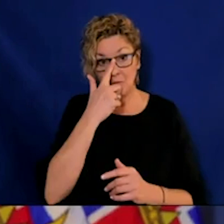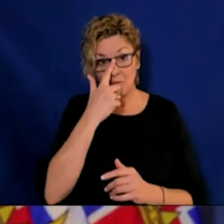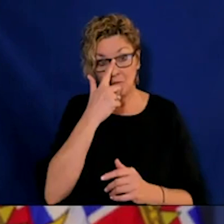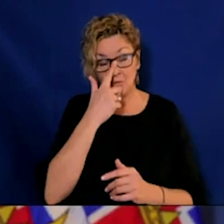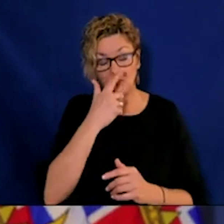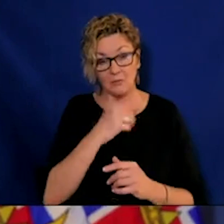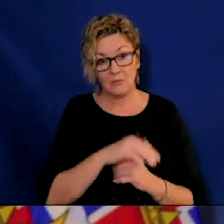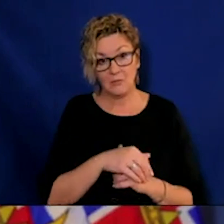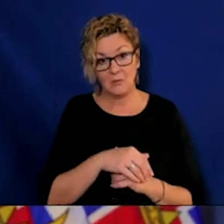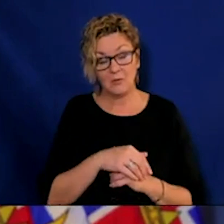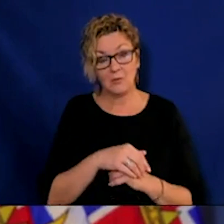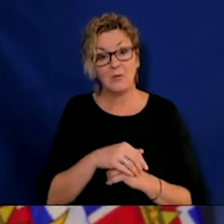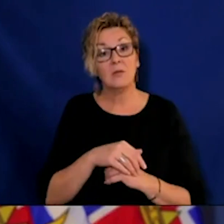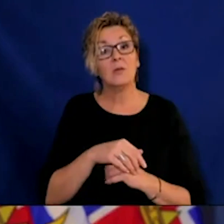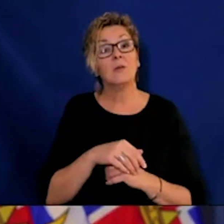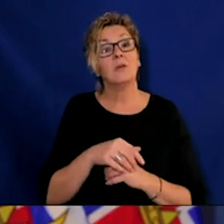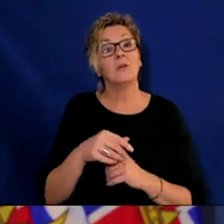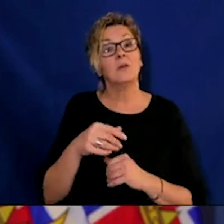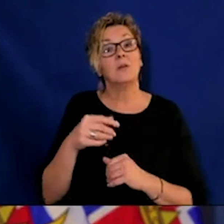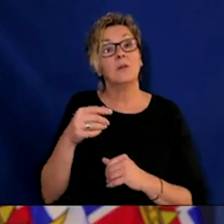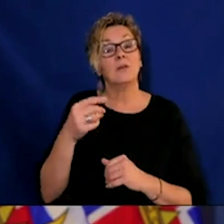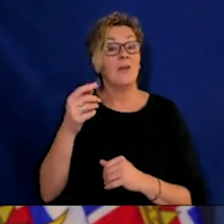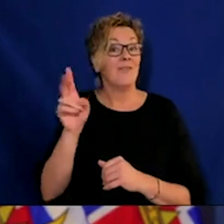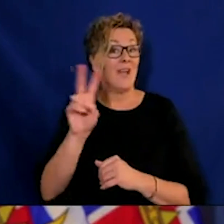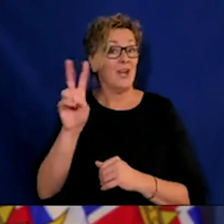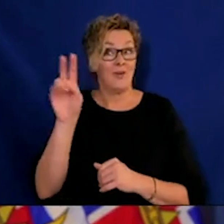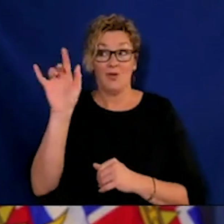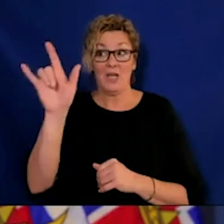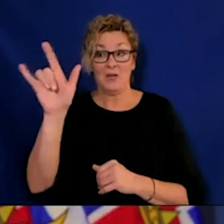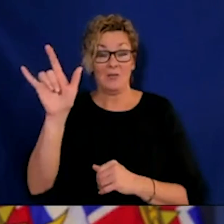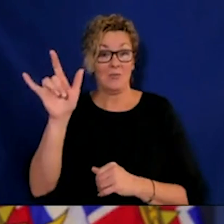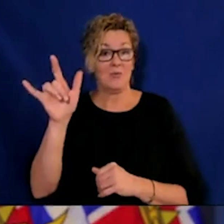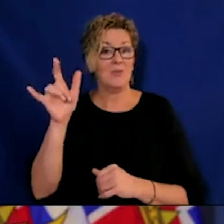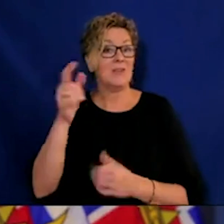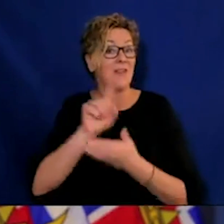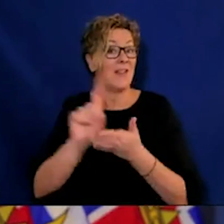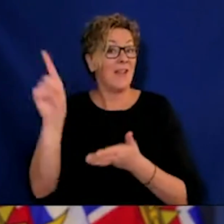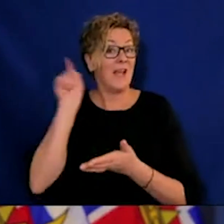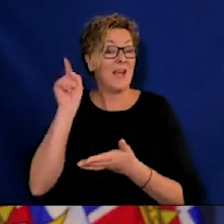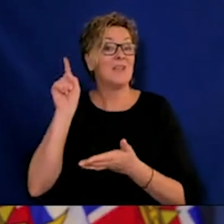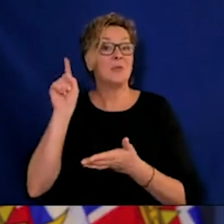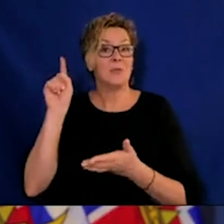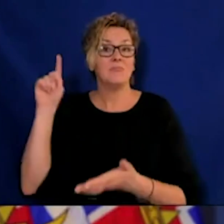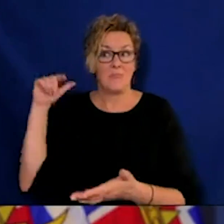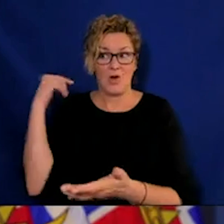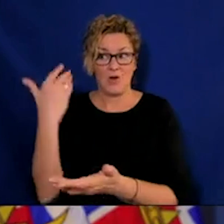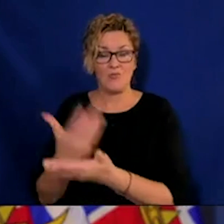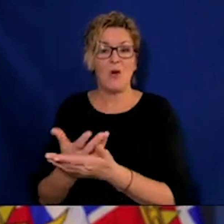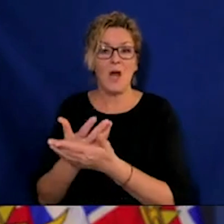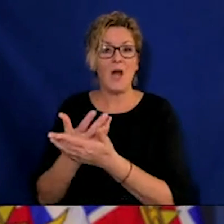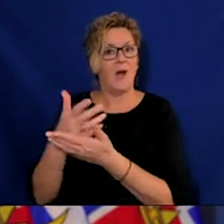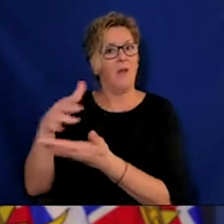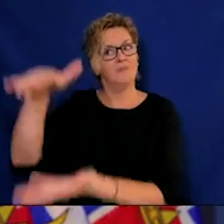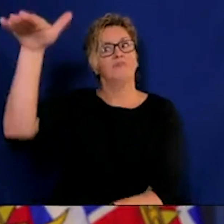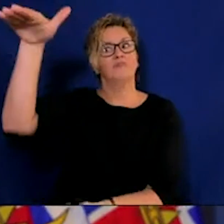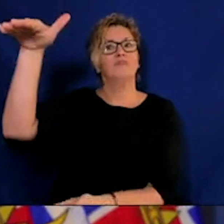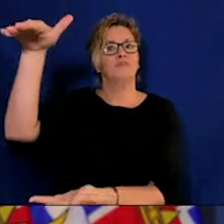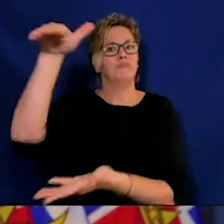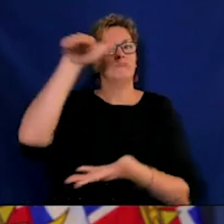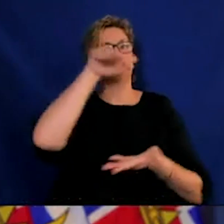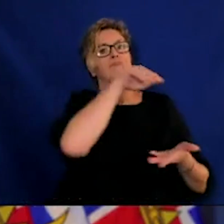was a significant arrival at YVR earlier in the month. All of this material, as we go through a process,